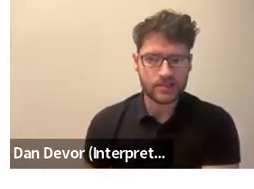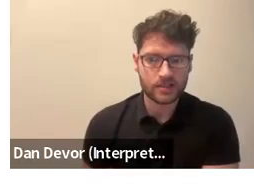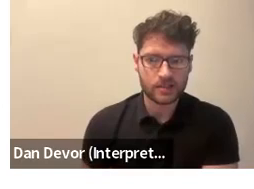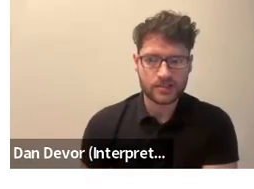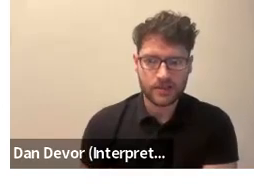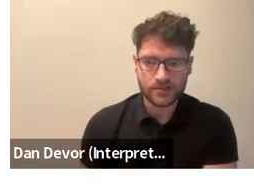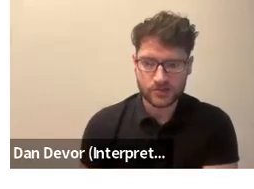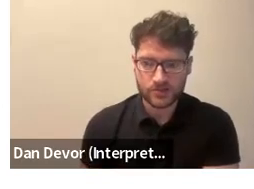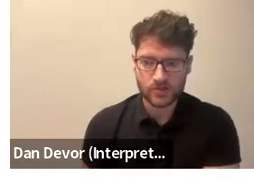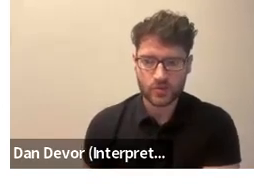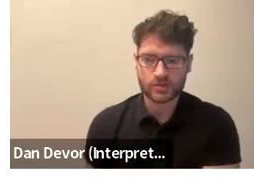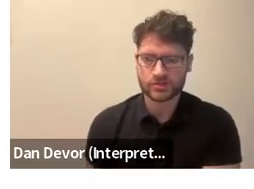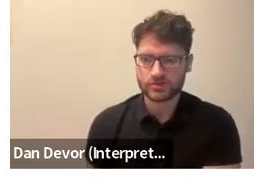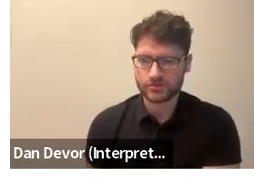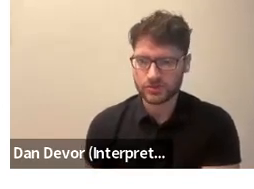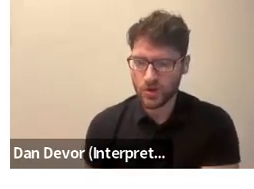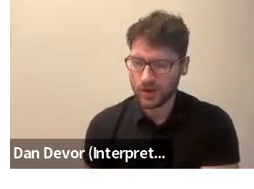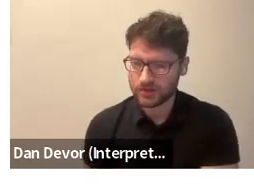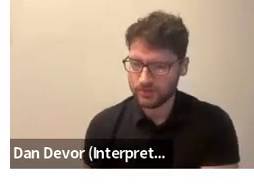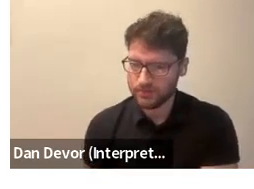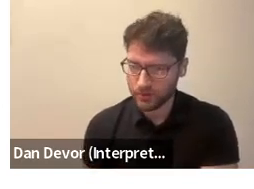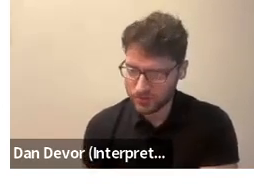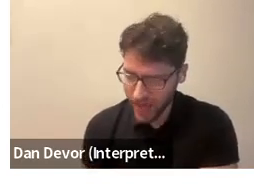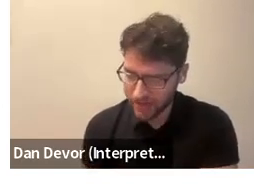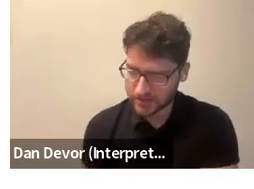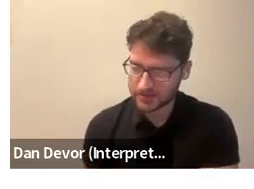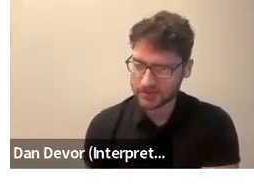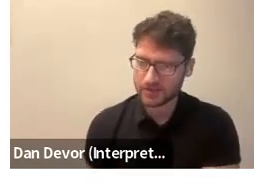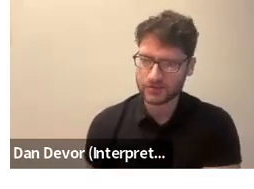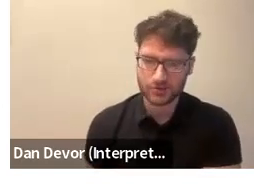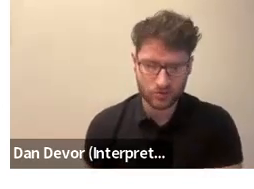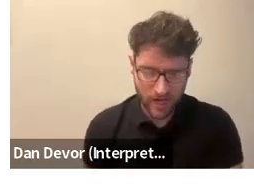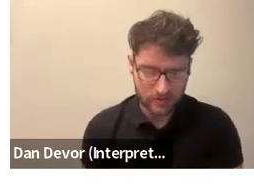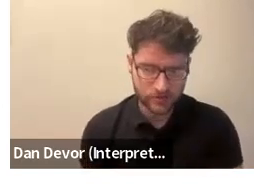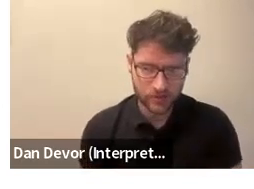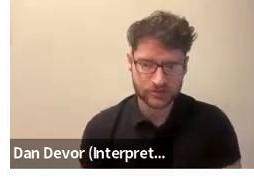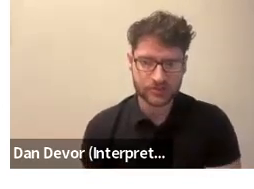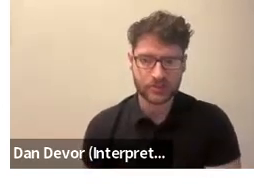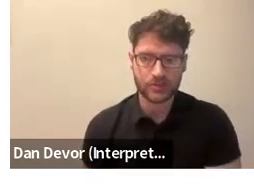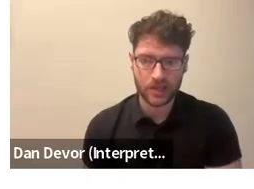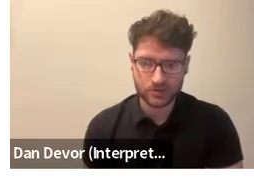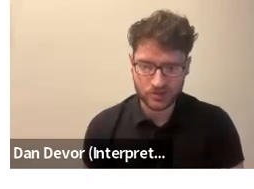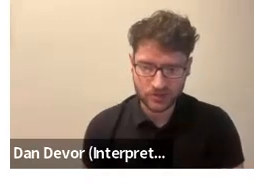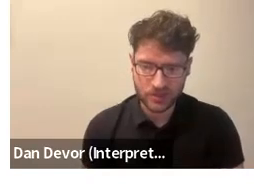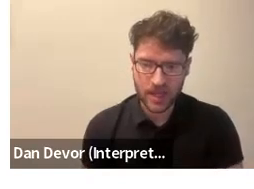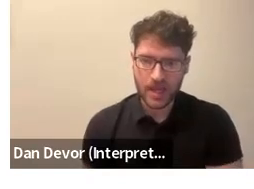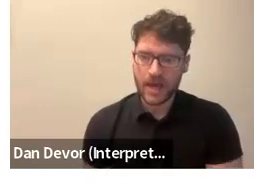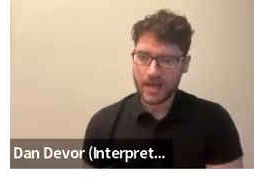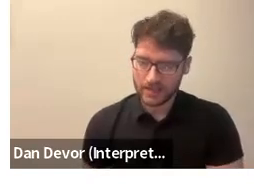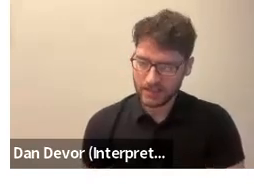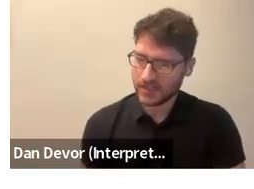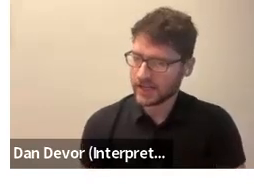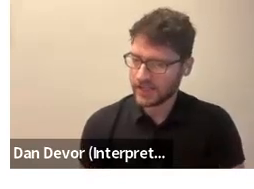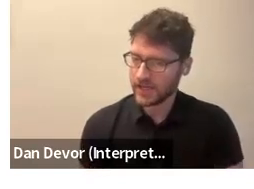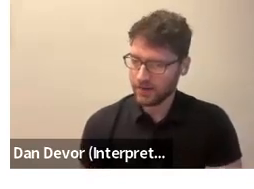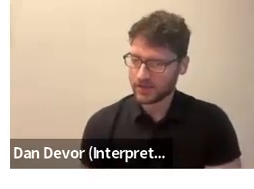the deaf students were showing there was patterns, there was grammatical structures in their language use,